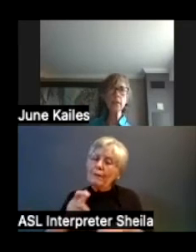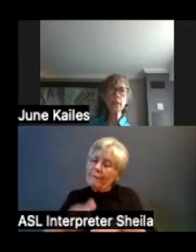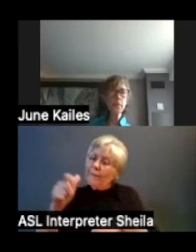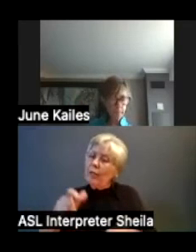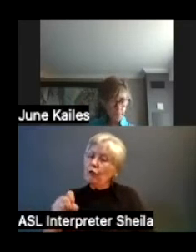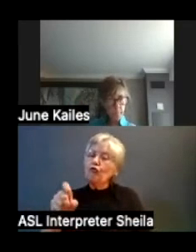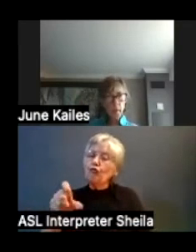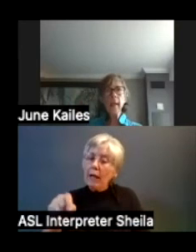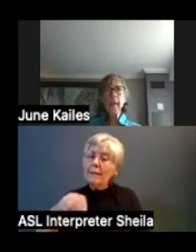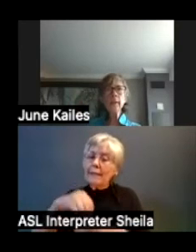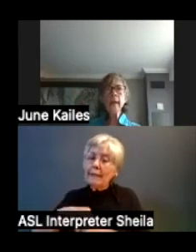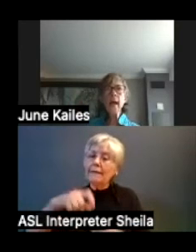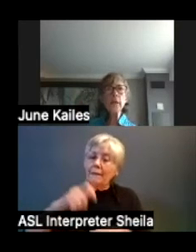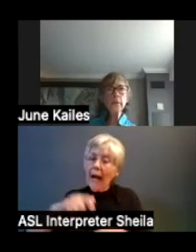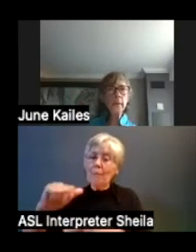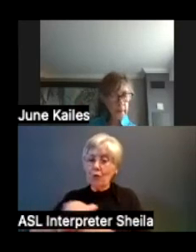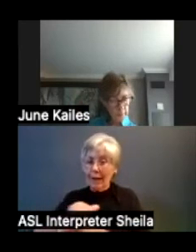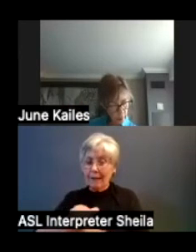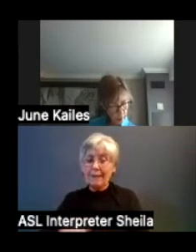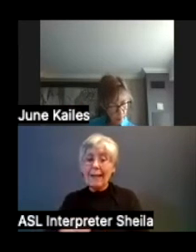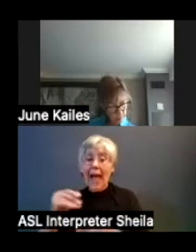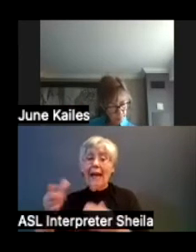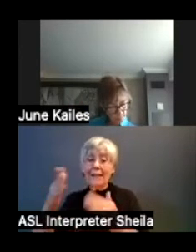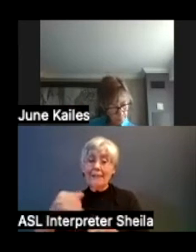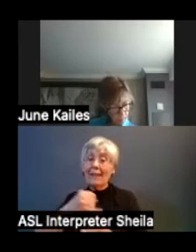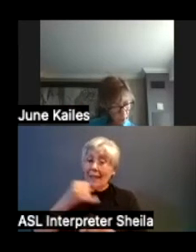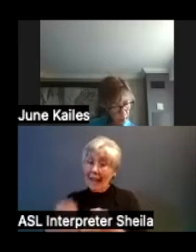guidance. And last is, I